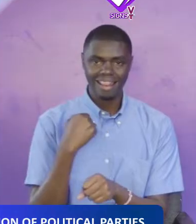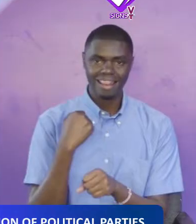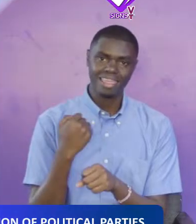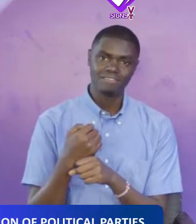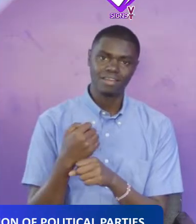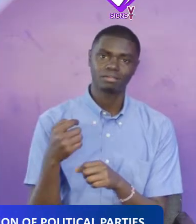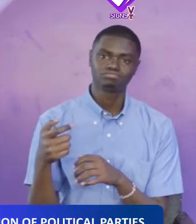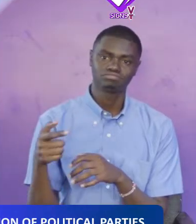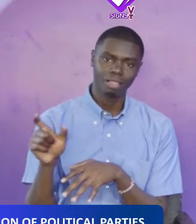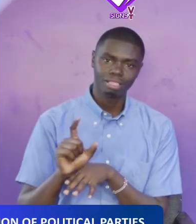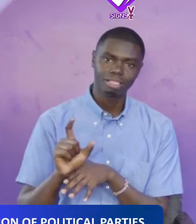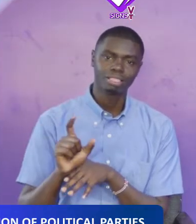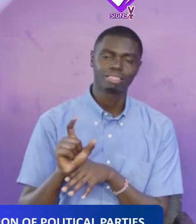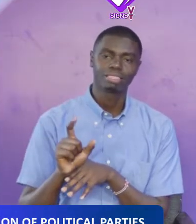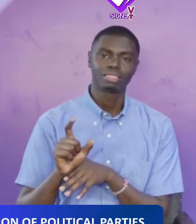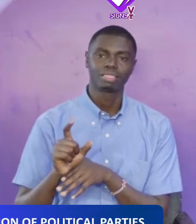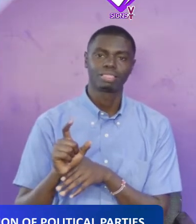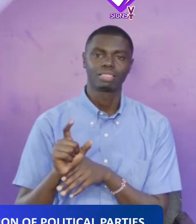but for